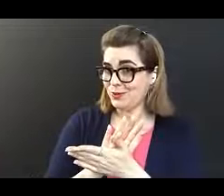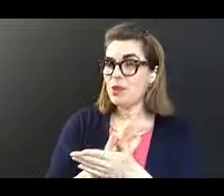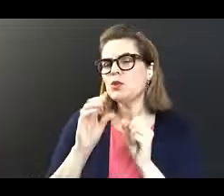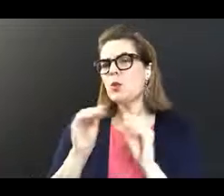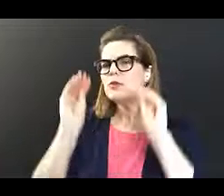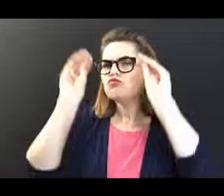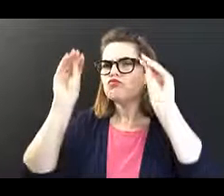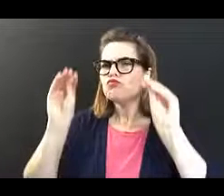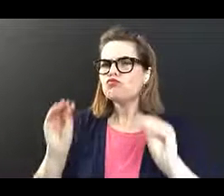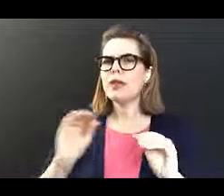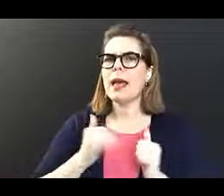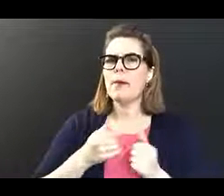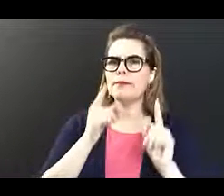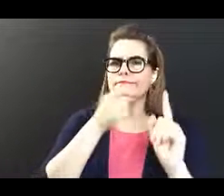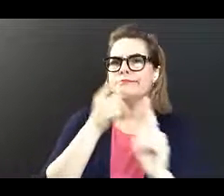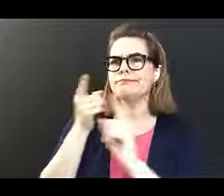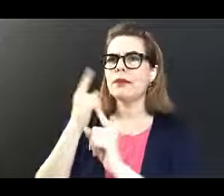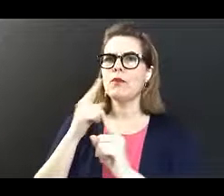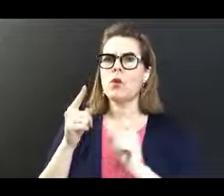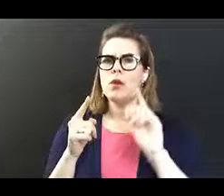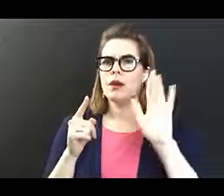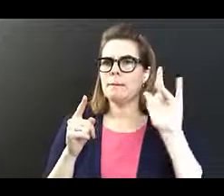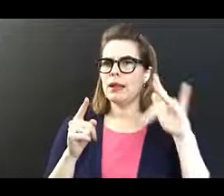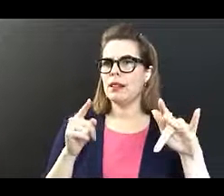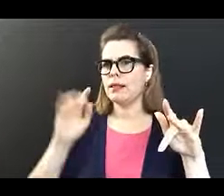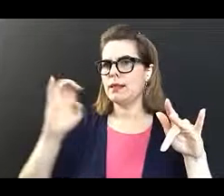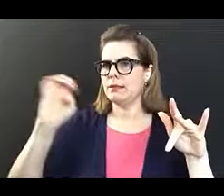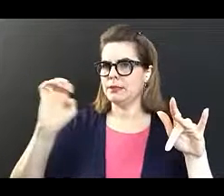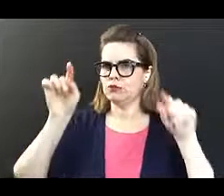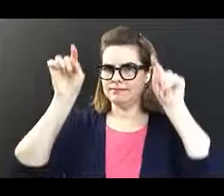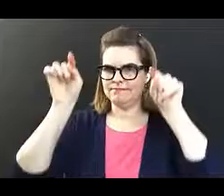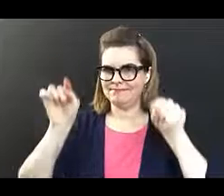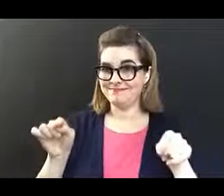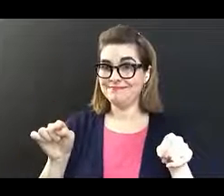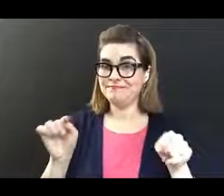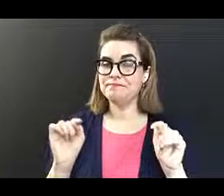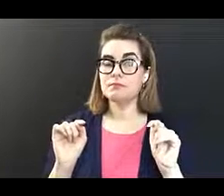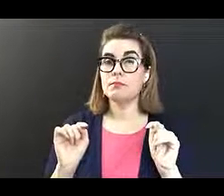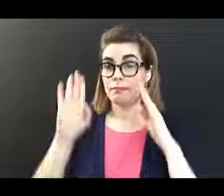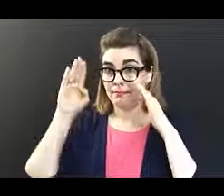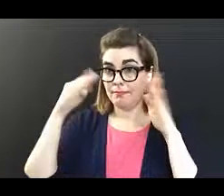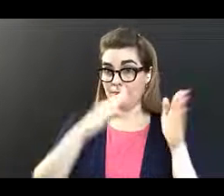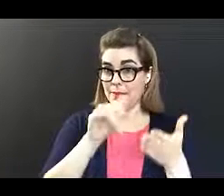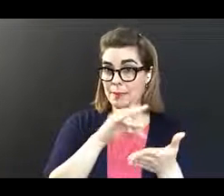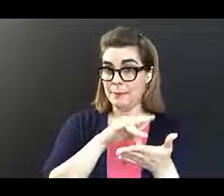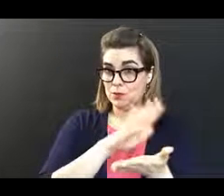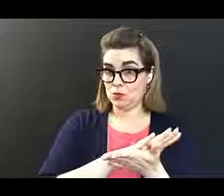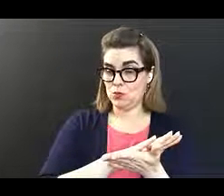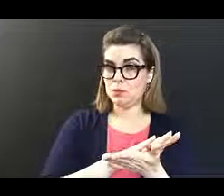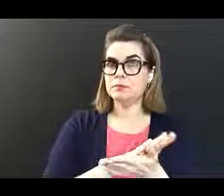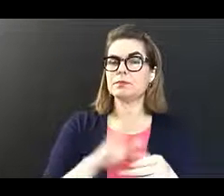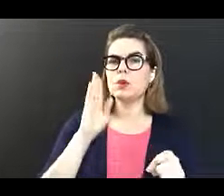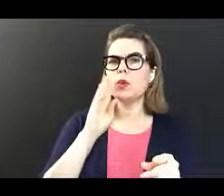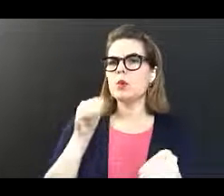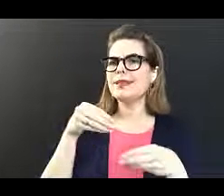and goals for middle and elementary schools. So first of all, with middle schools, we will give you guys a list of